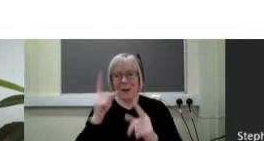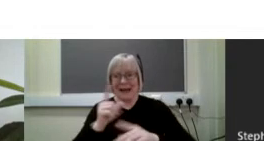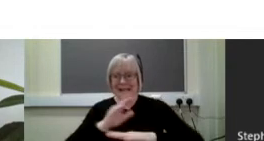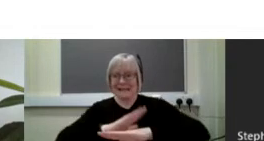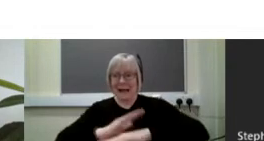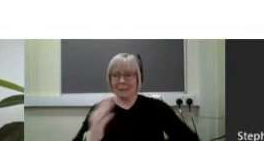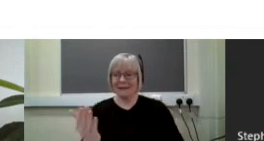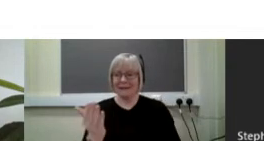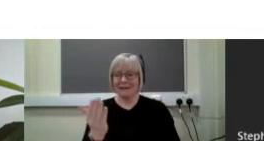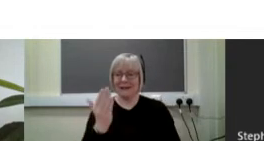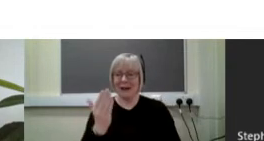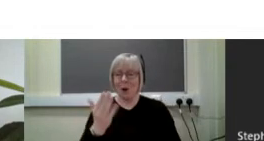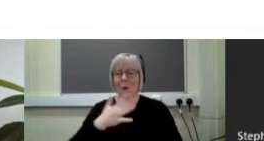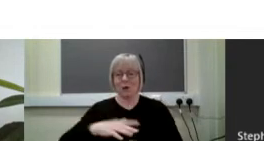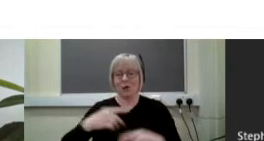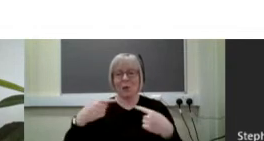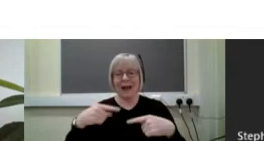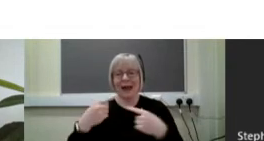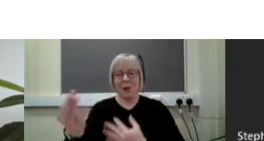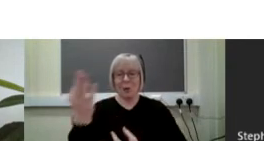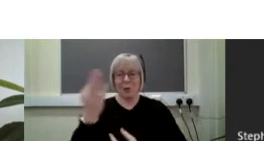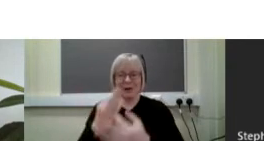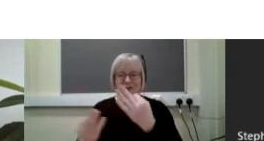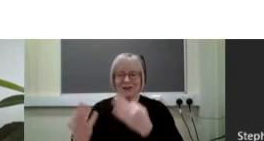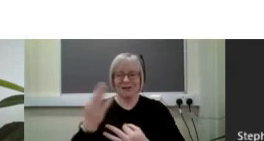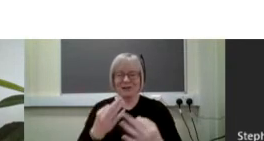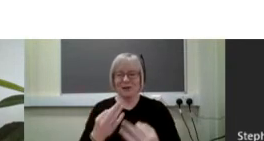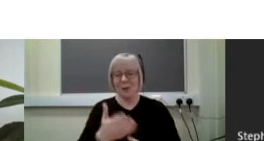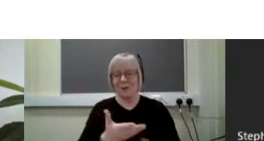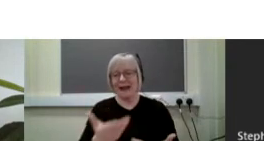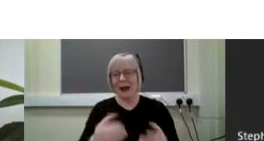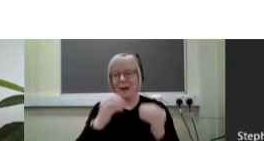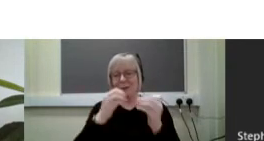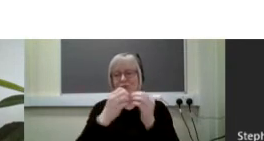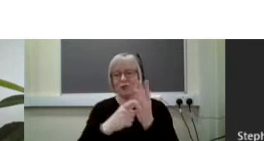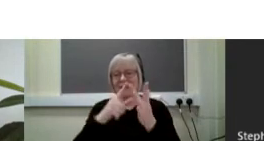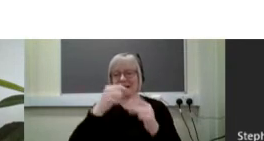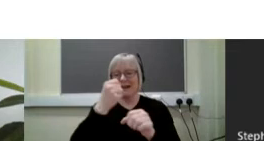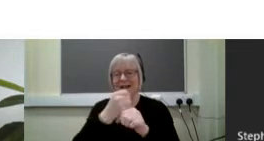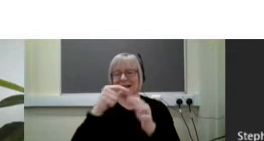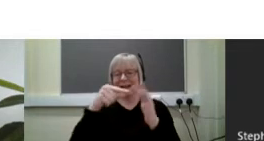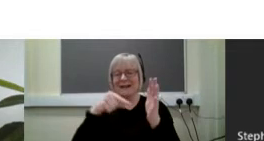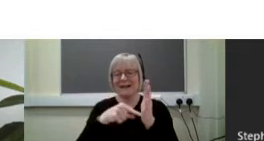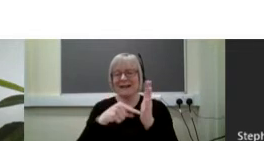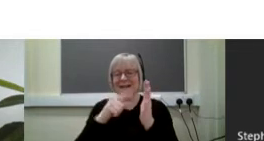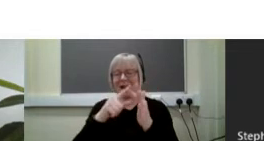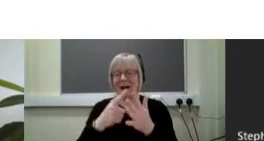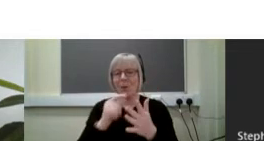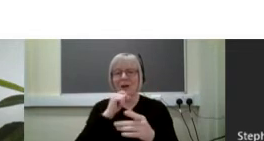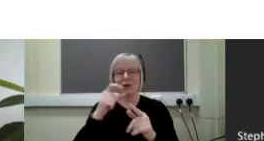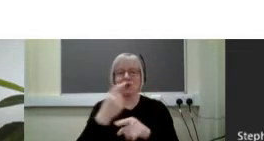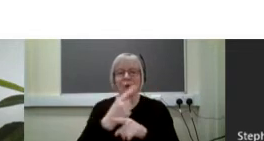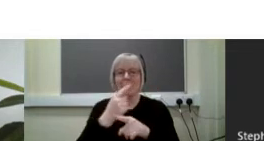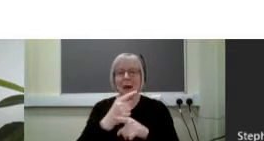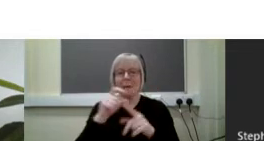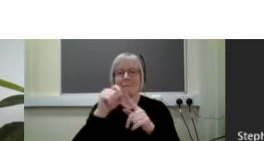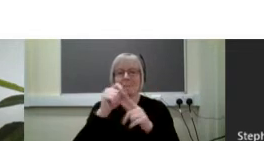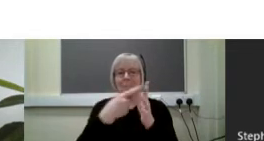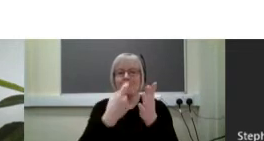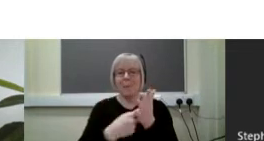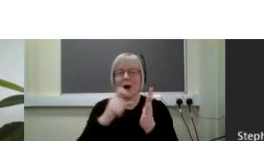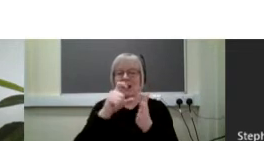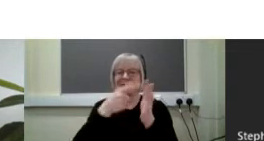and we want to leave time for questions. So over to Brigitte, who's going to talk about PARDAN. So PARDAN,